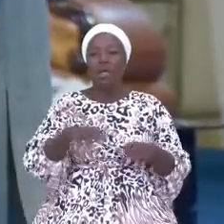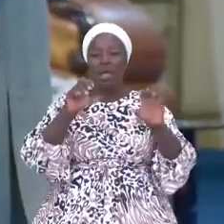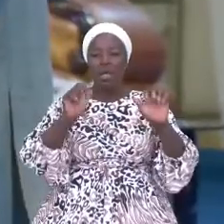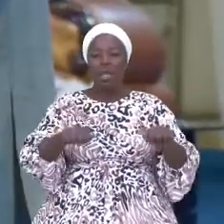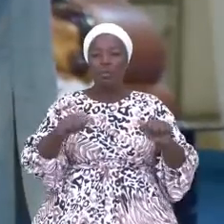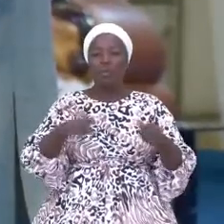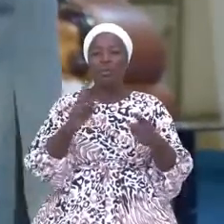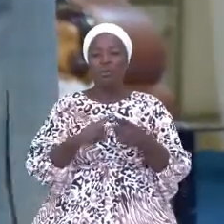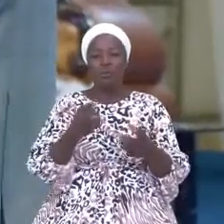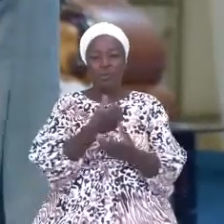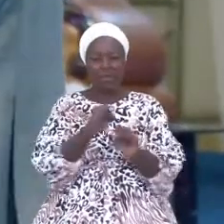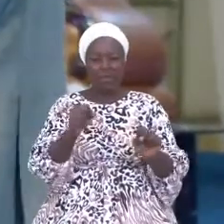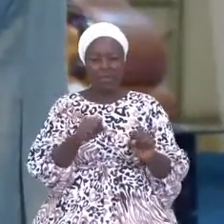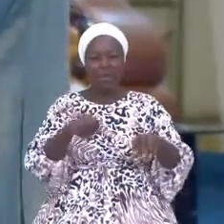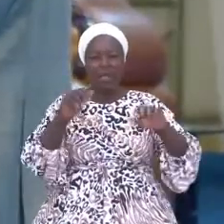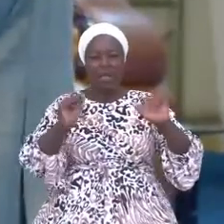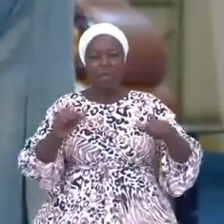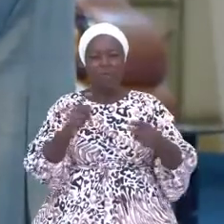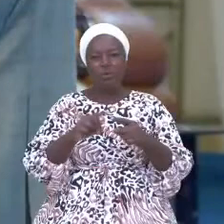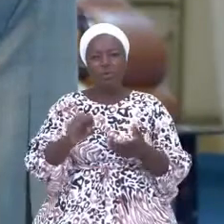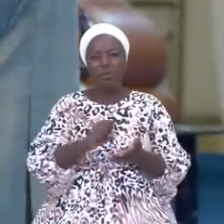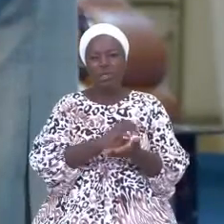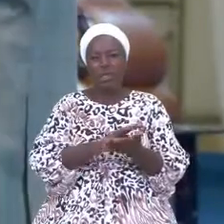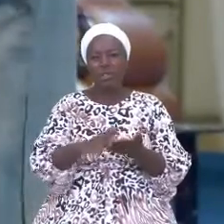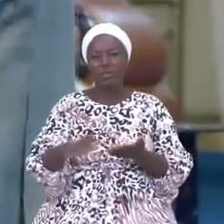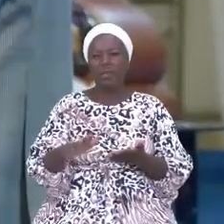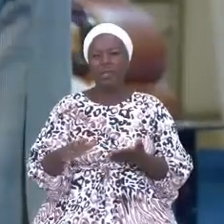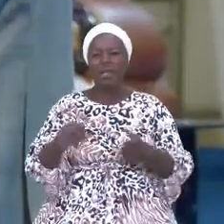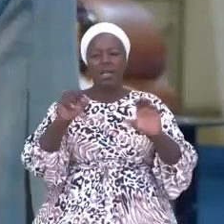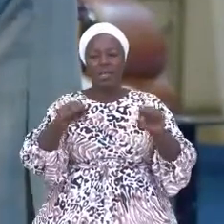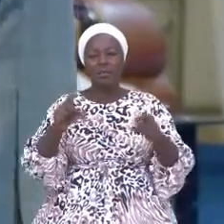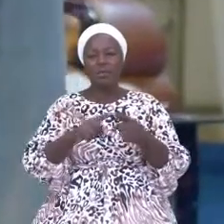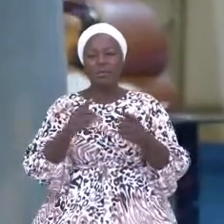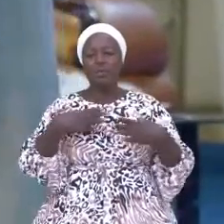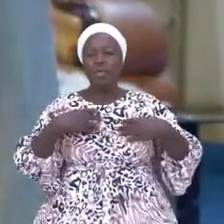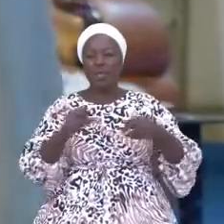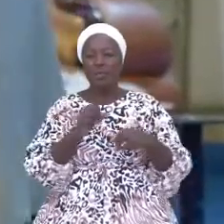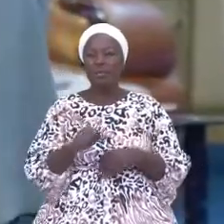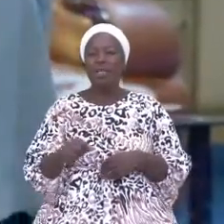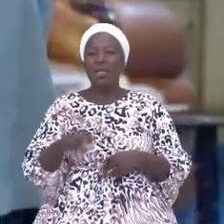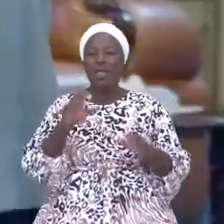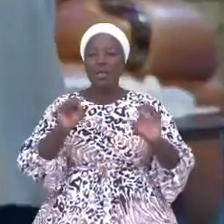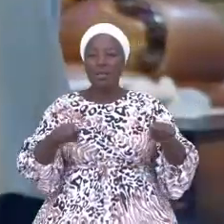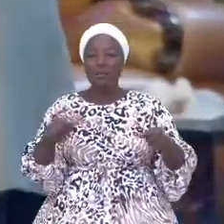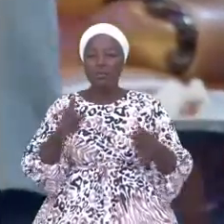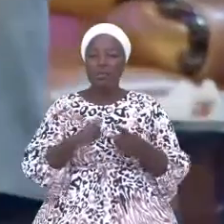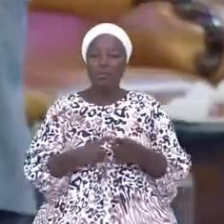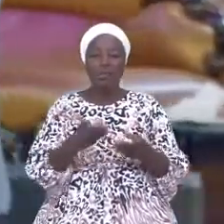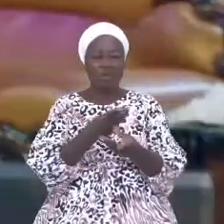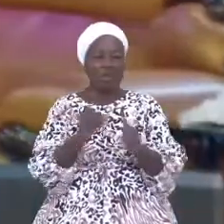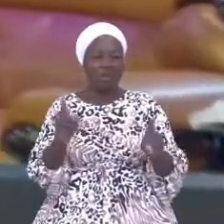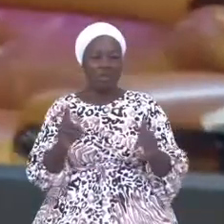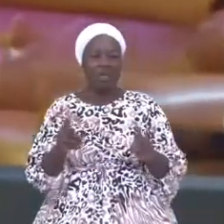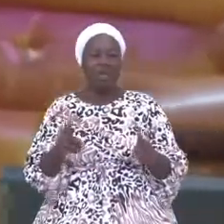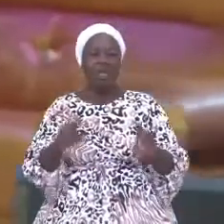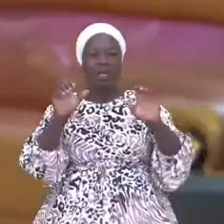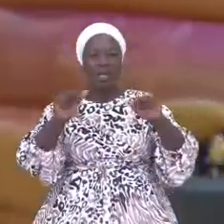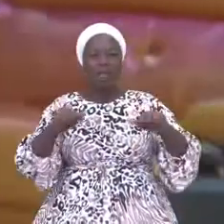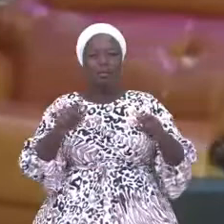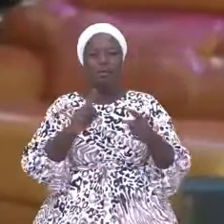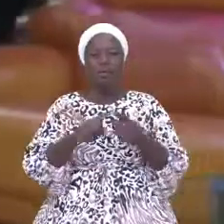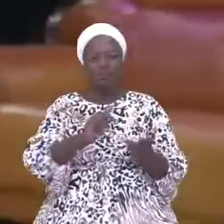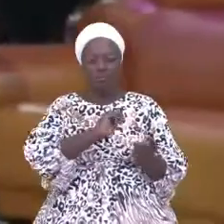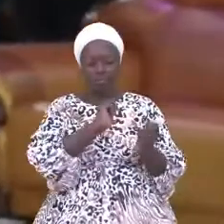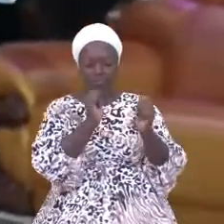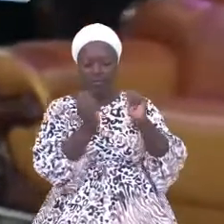save, able to sanctify, able to heal, able to deliver, able to